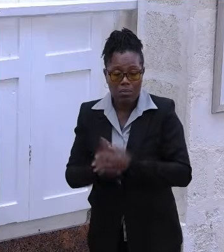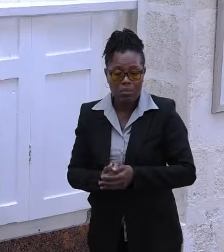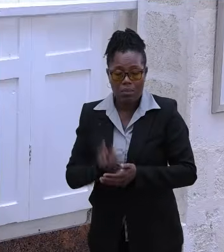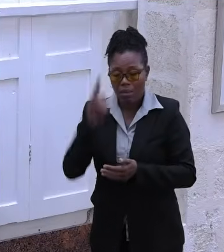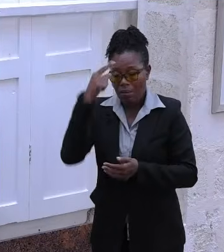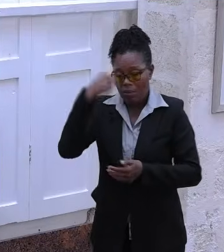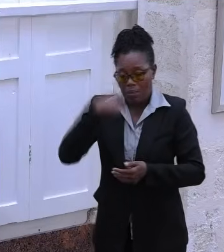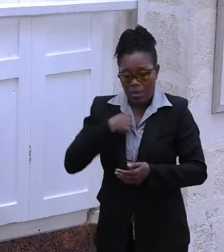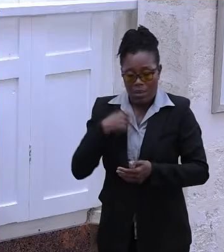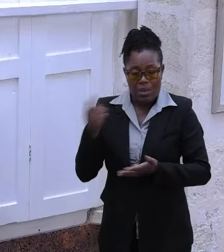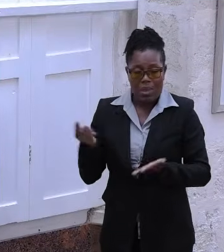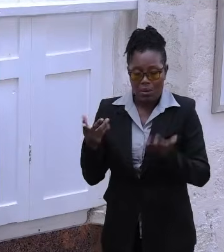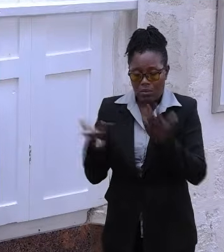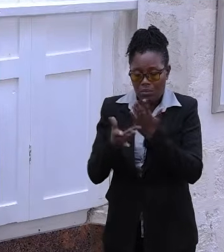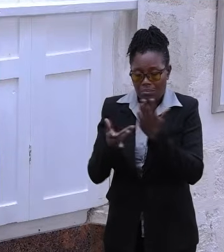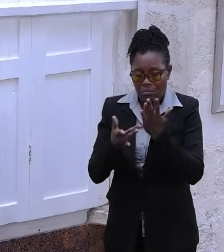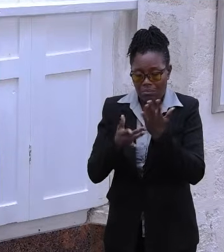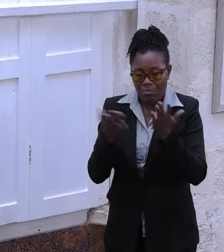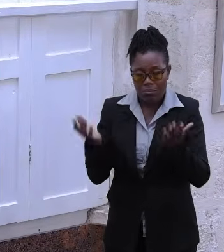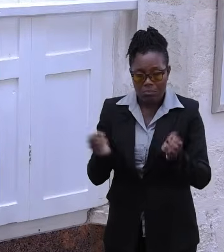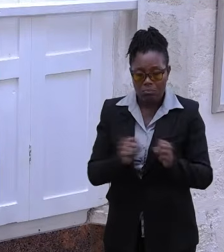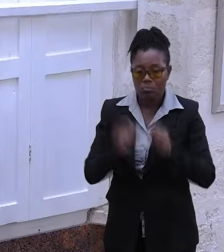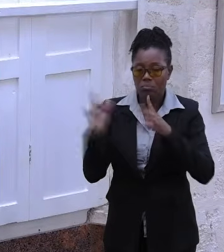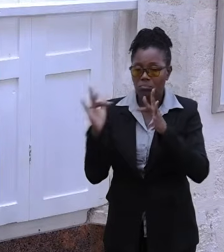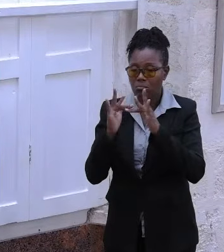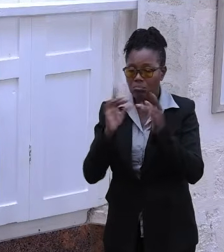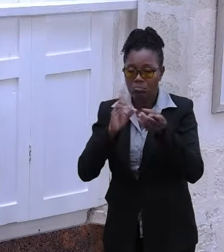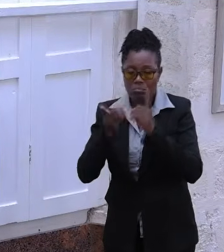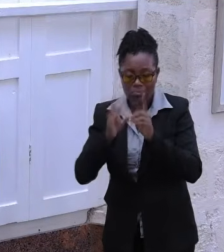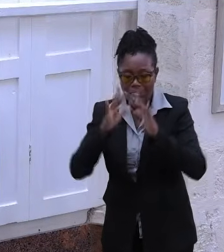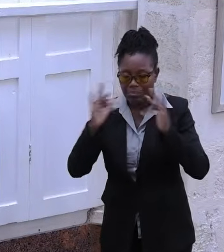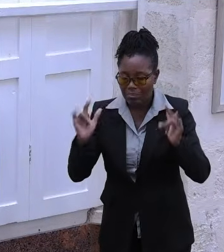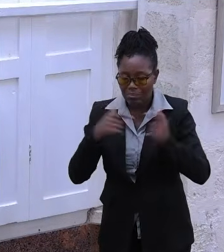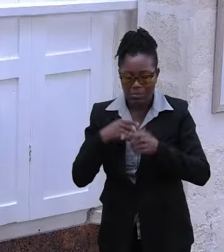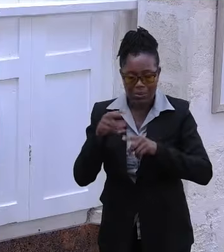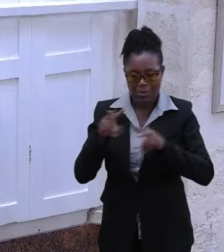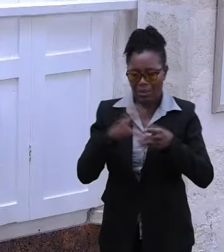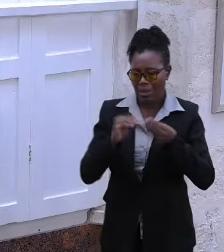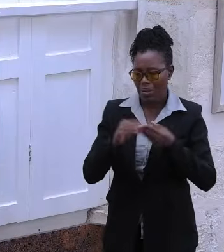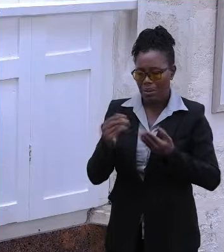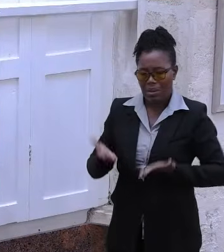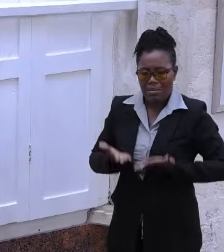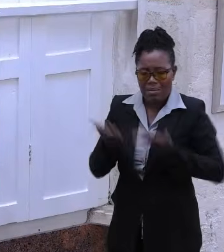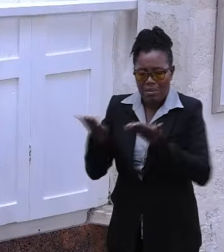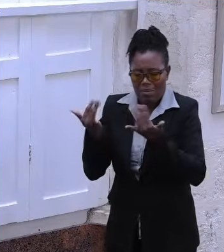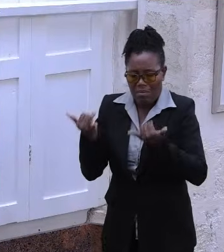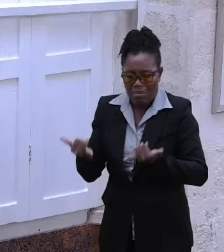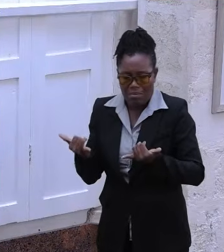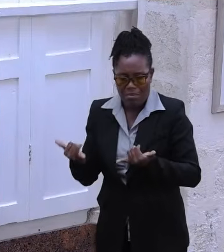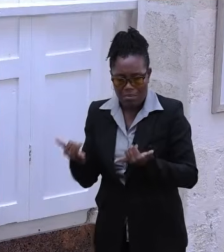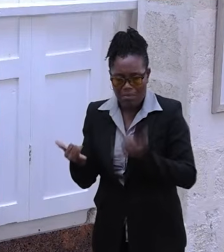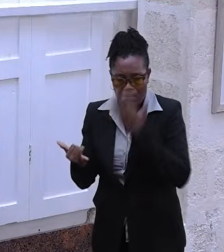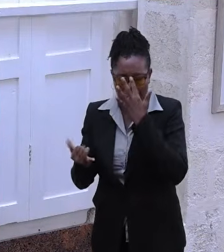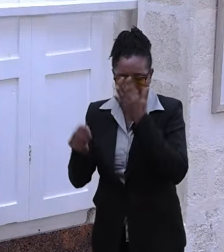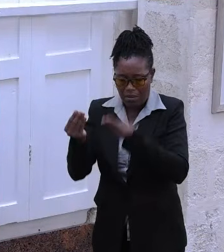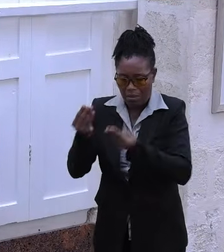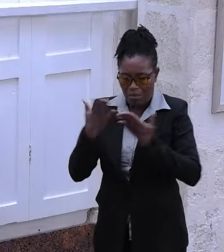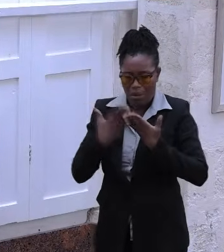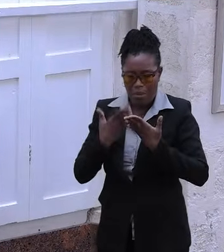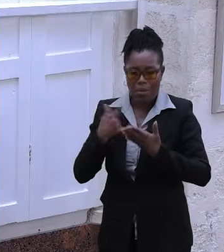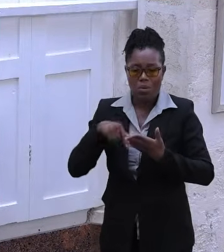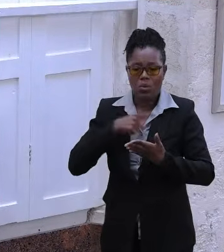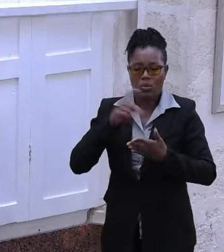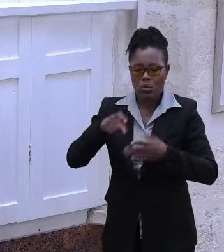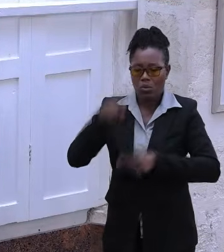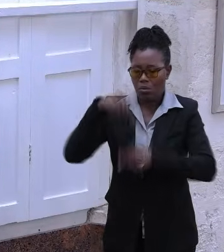look technology in the face. For me, you can't look at how we can deliver in this day and age and tell me we should go back